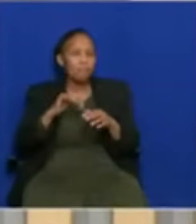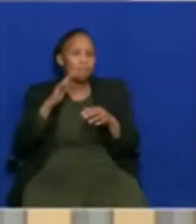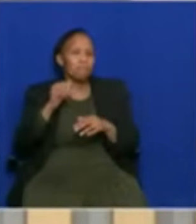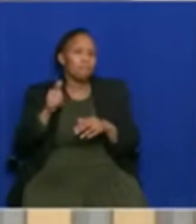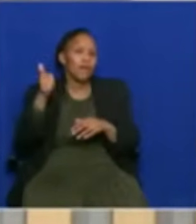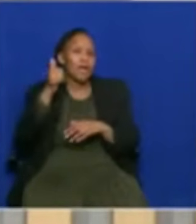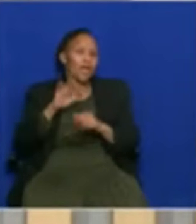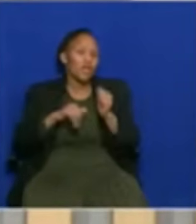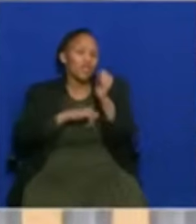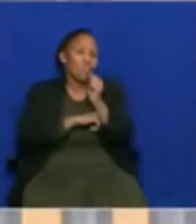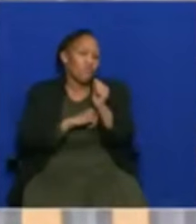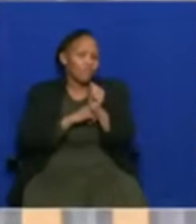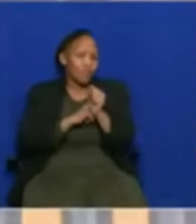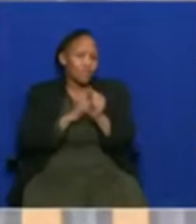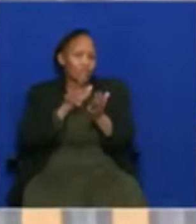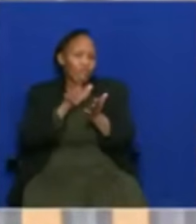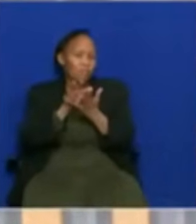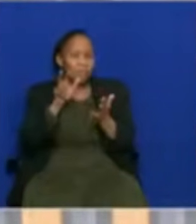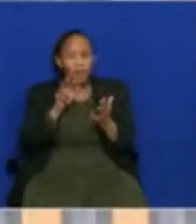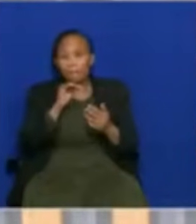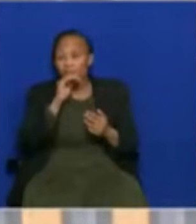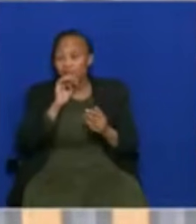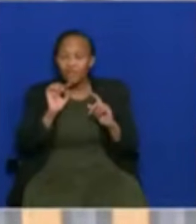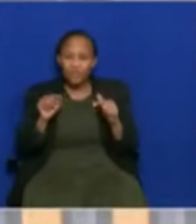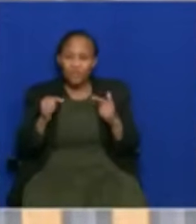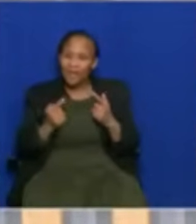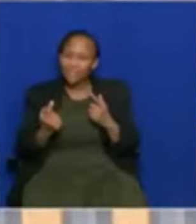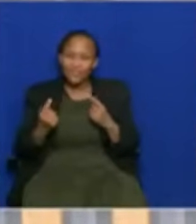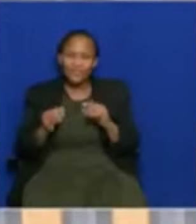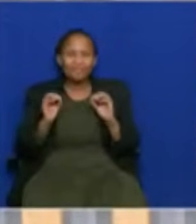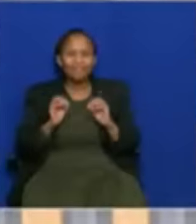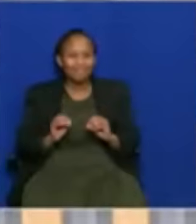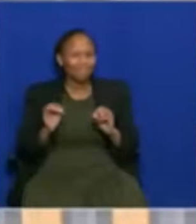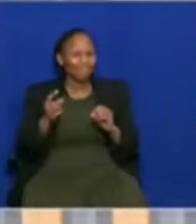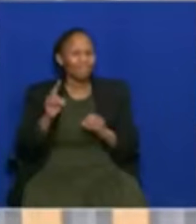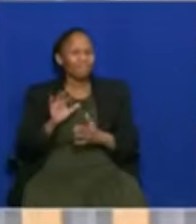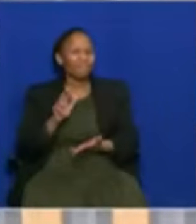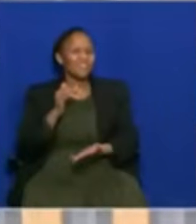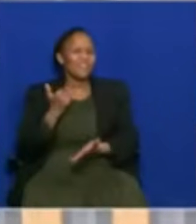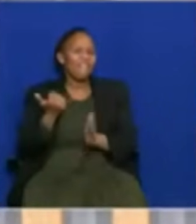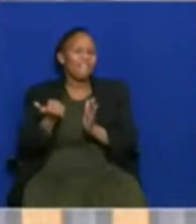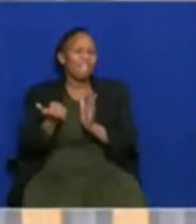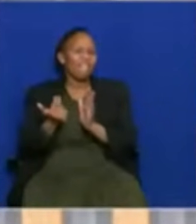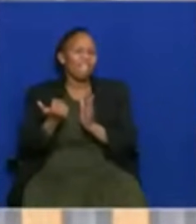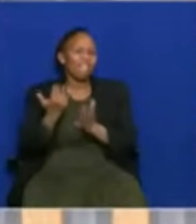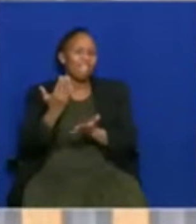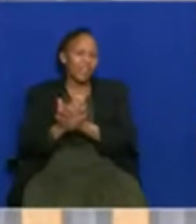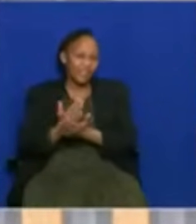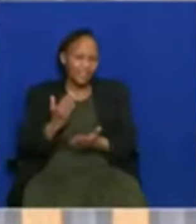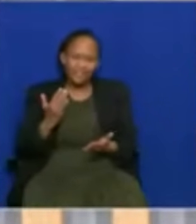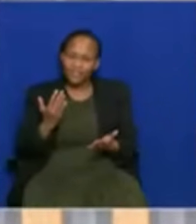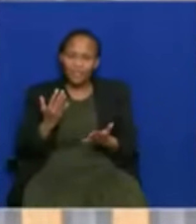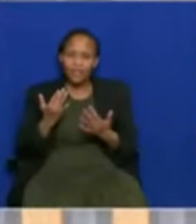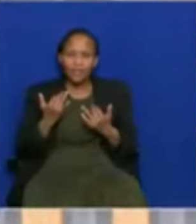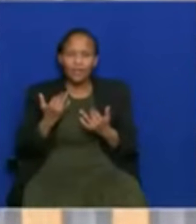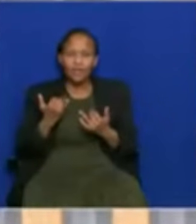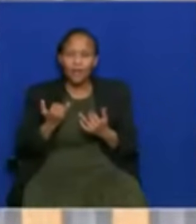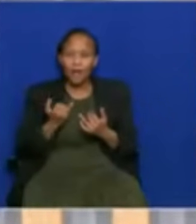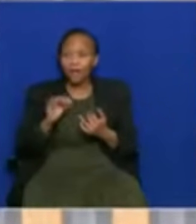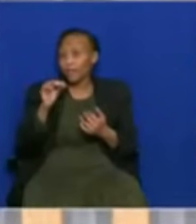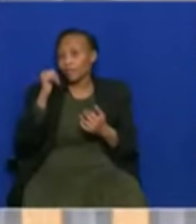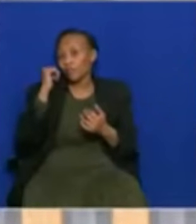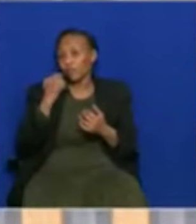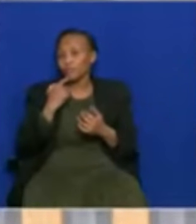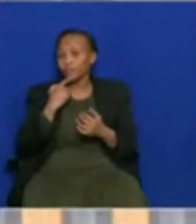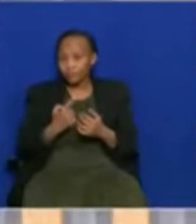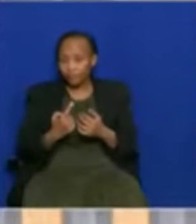anything of that fact alone. You can't just say, as you were doing yesterday, you can't just say, it seems to me, you can't